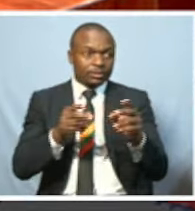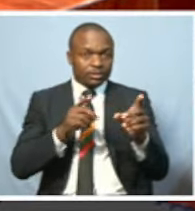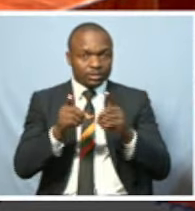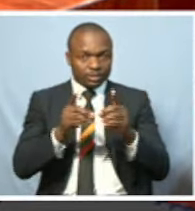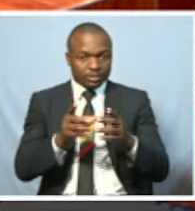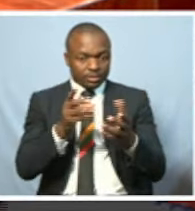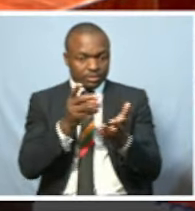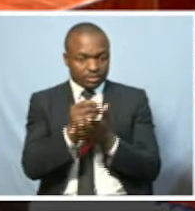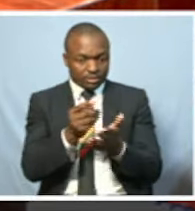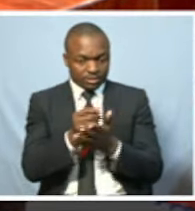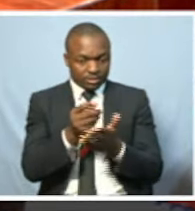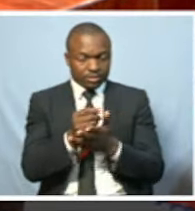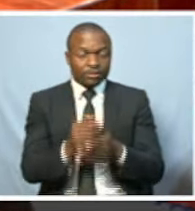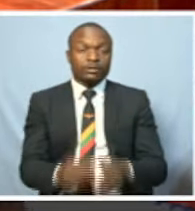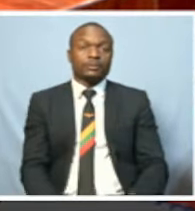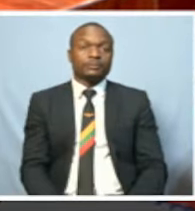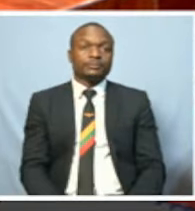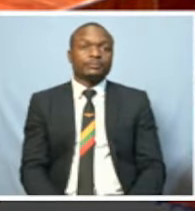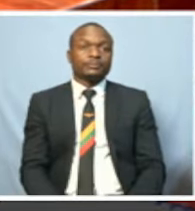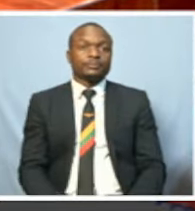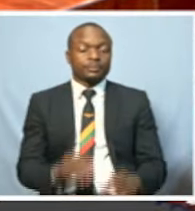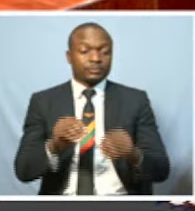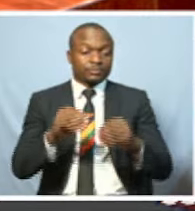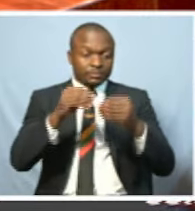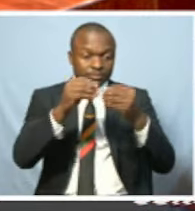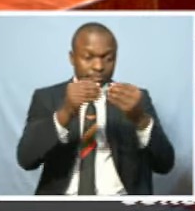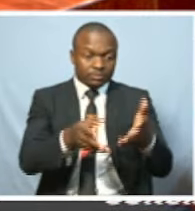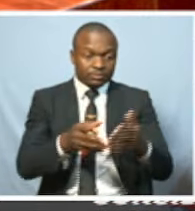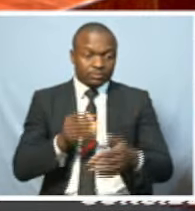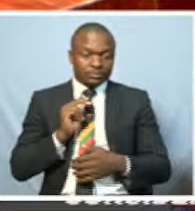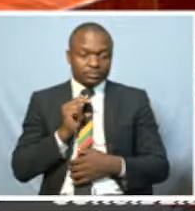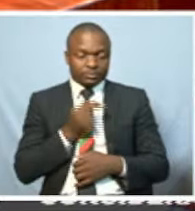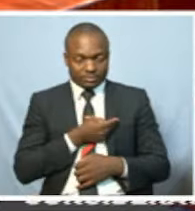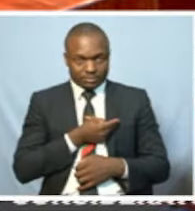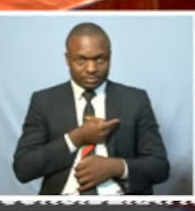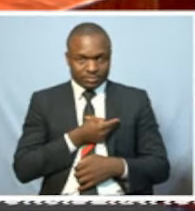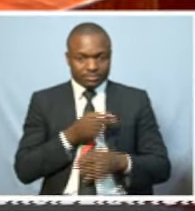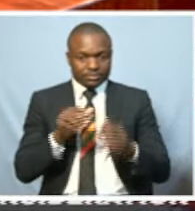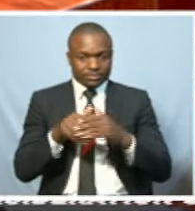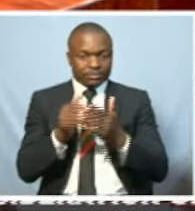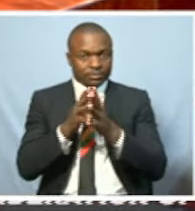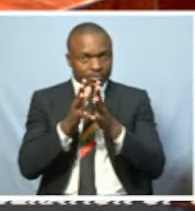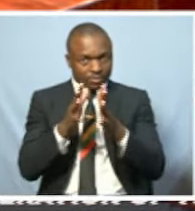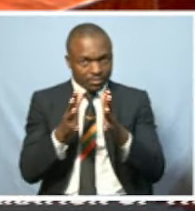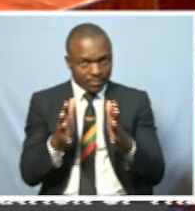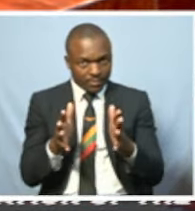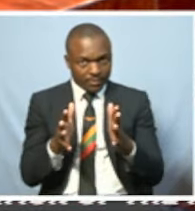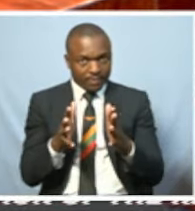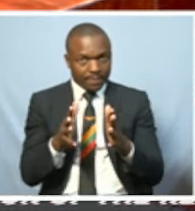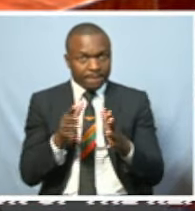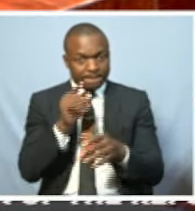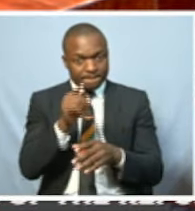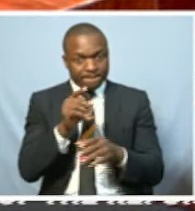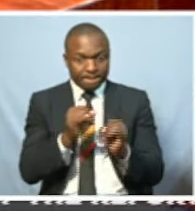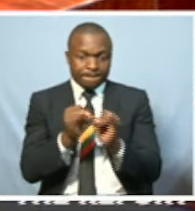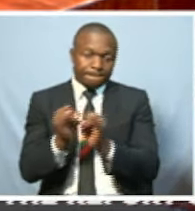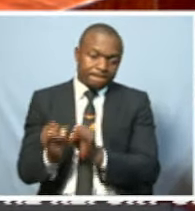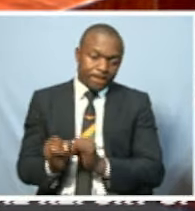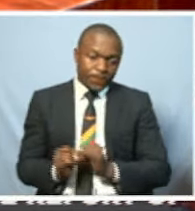Finance to give us how much you have actually